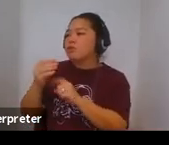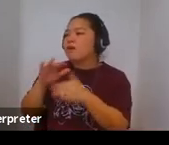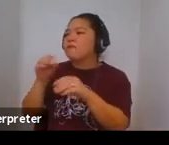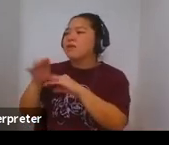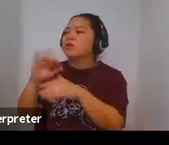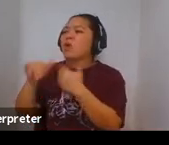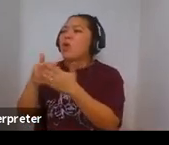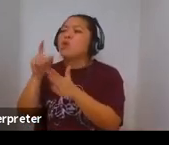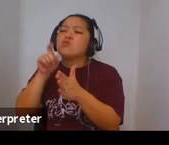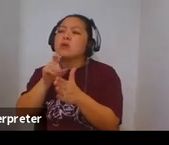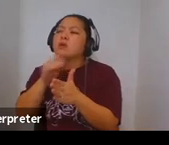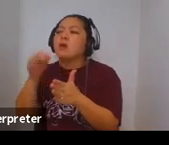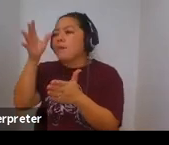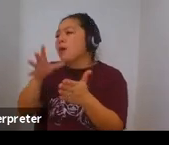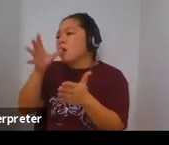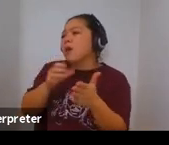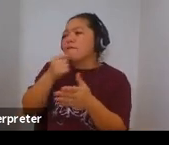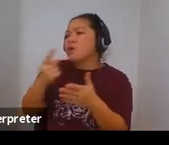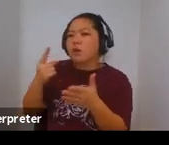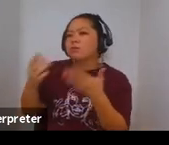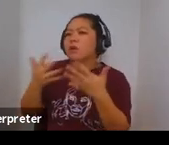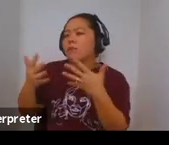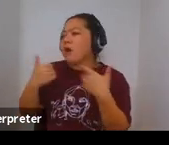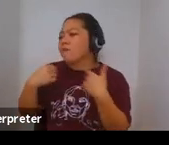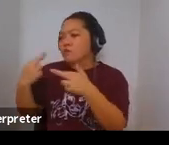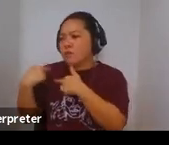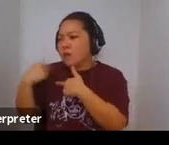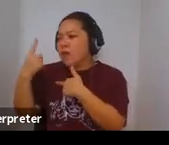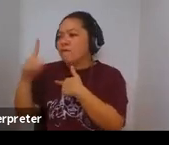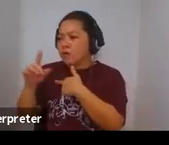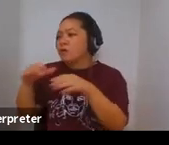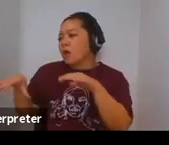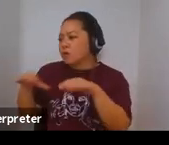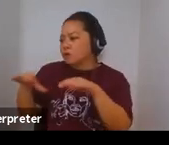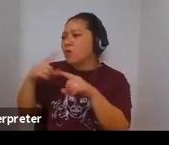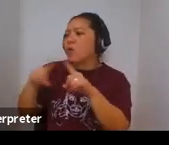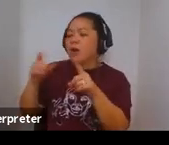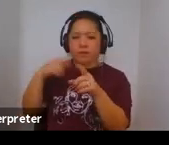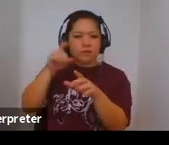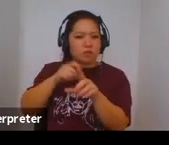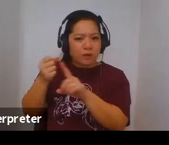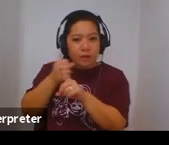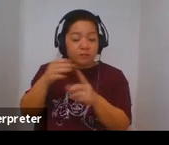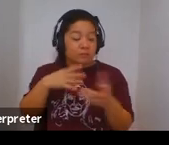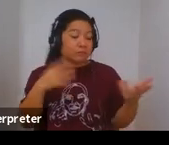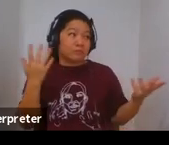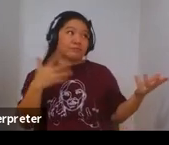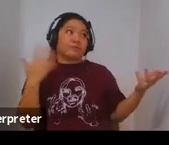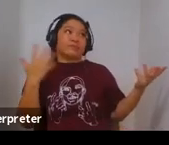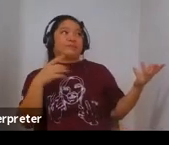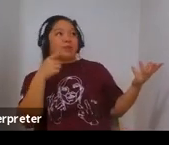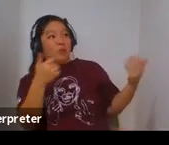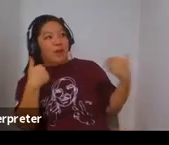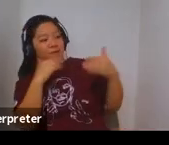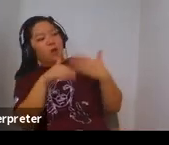genders. And everyone, no matter the gender, should be held responsible for their actions regarding sexual violence. La-dee-da, guess you